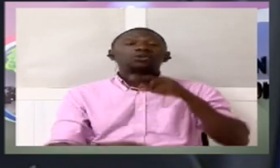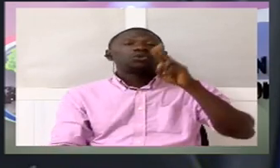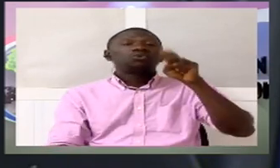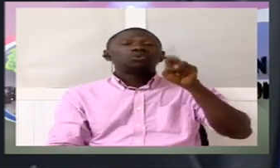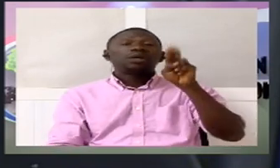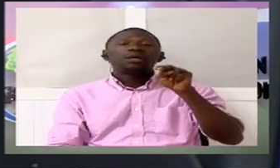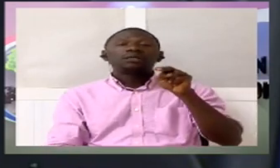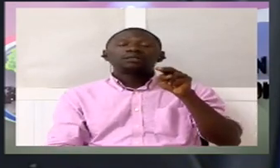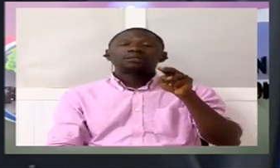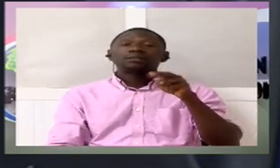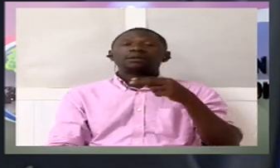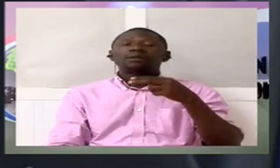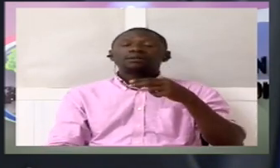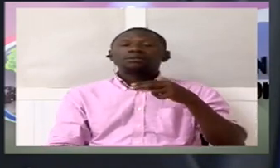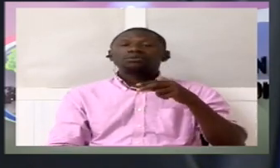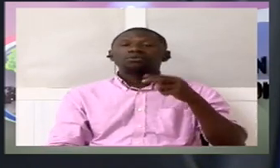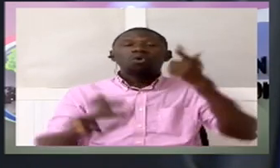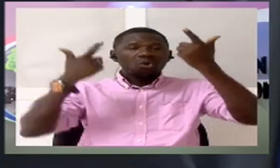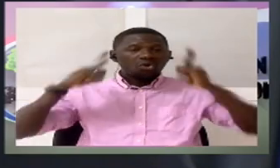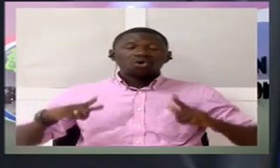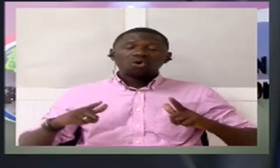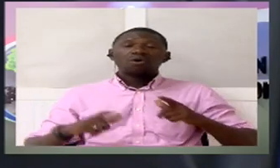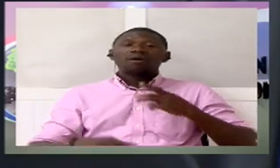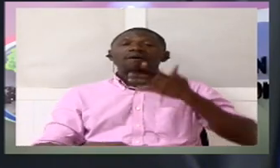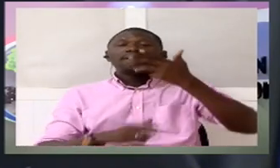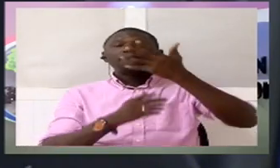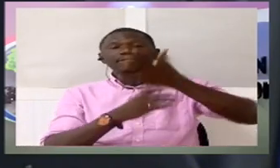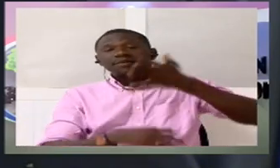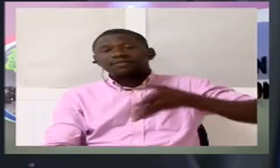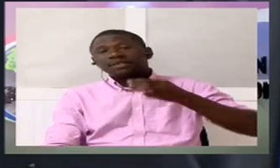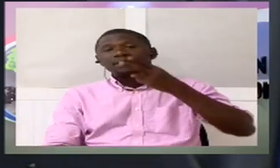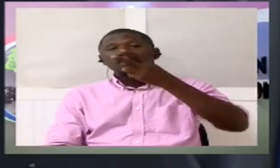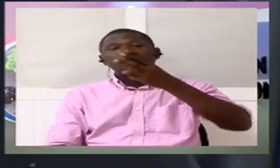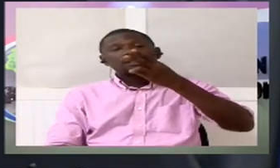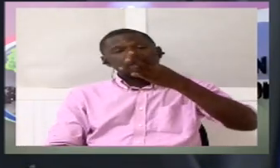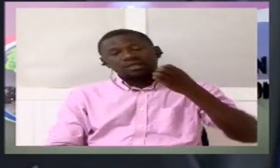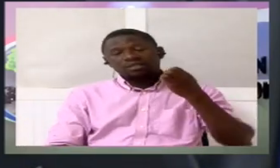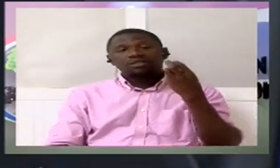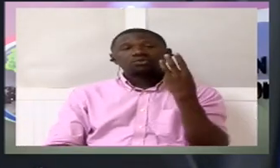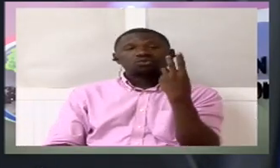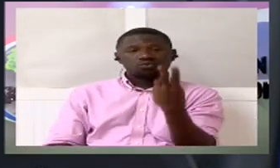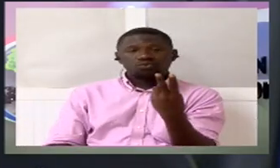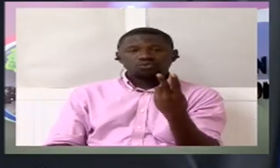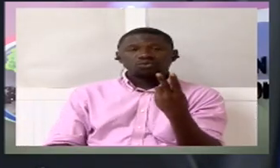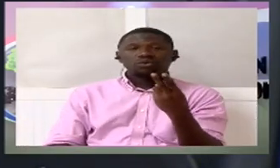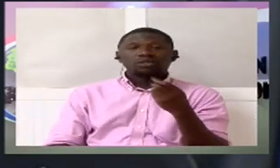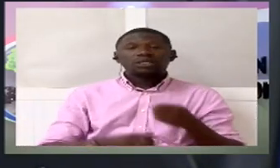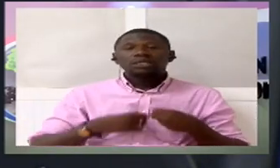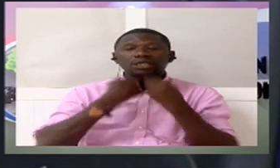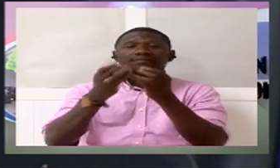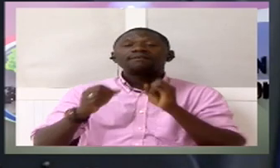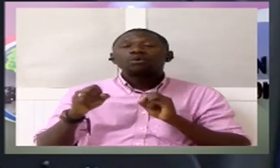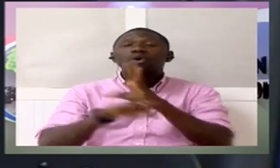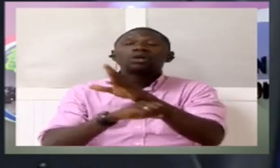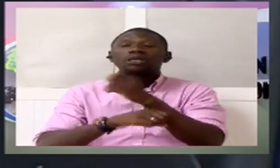UN resolution 1532 wolel ko Baba la assets will freeze, that gave them the directive to freeze Baba's assets. Imam